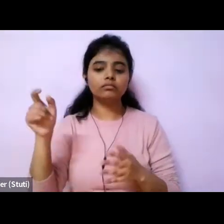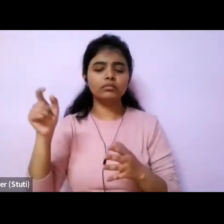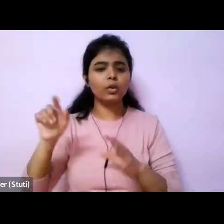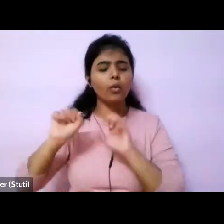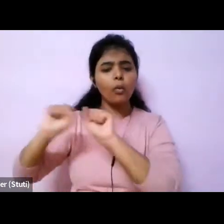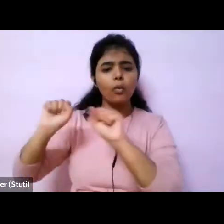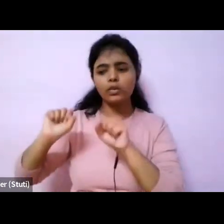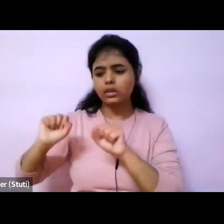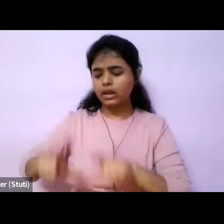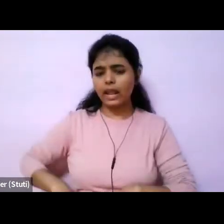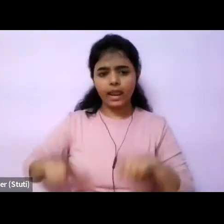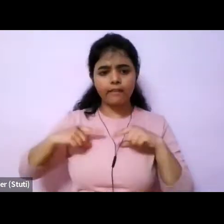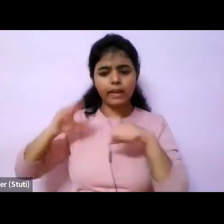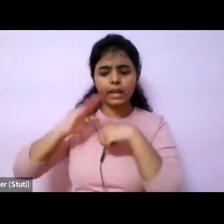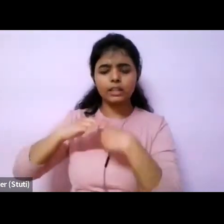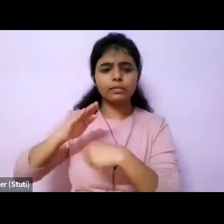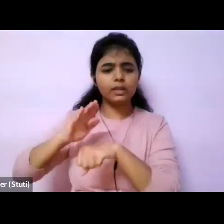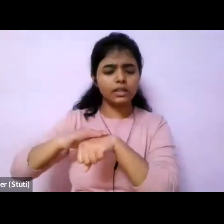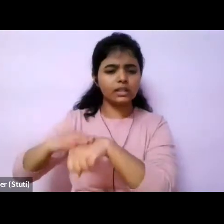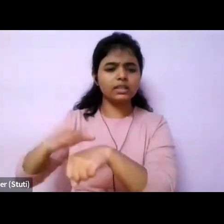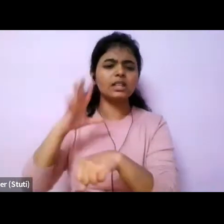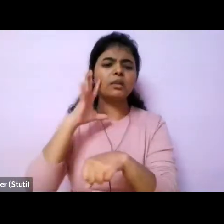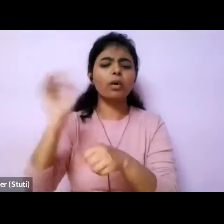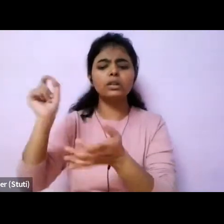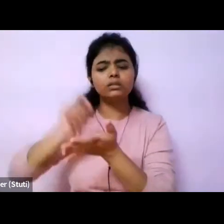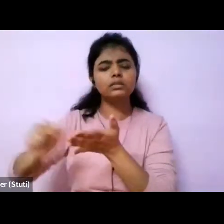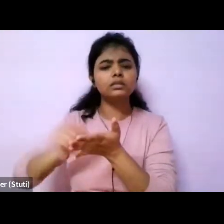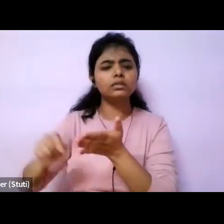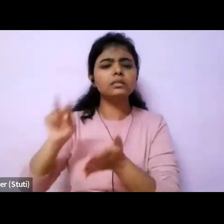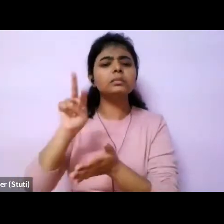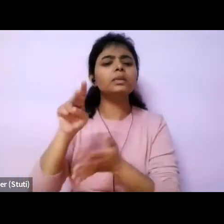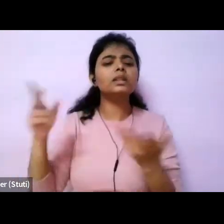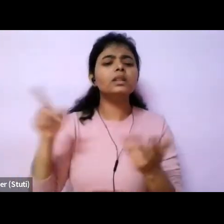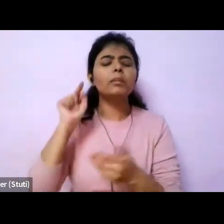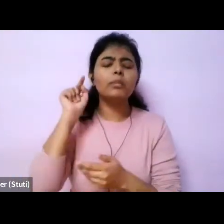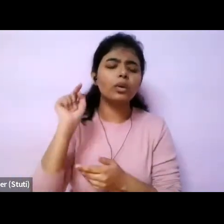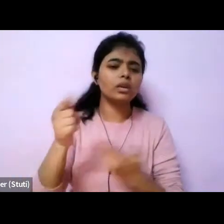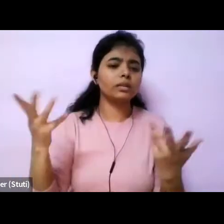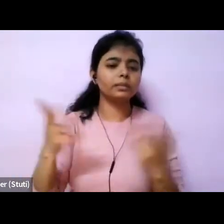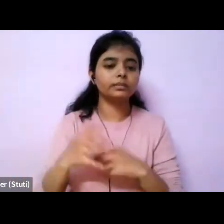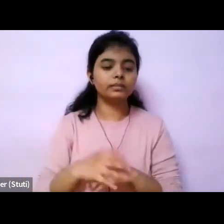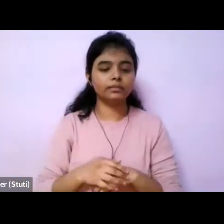his experiences was this